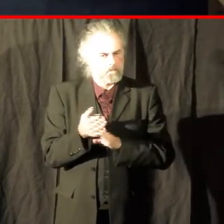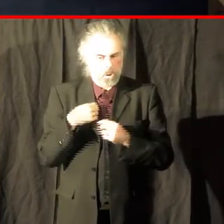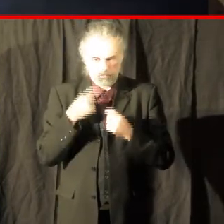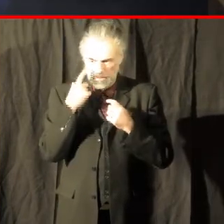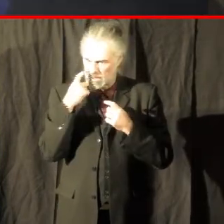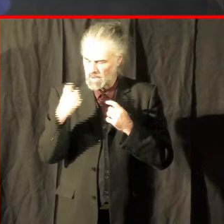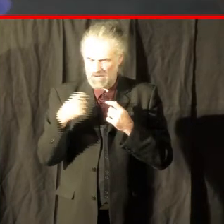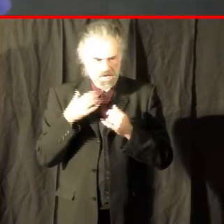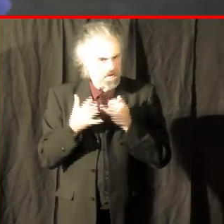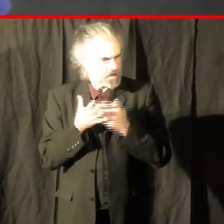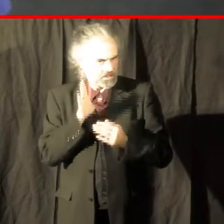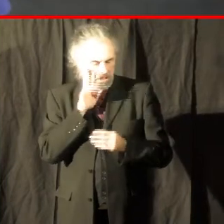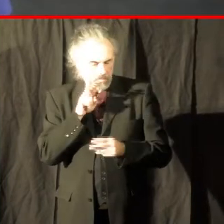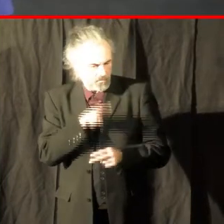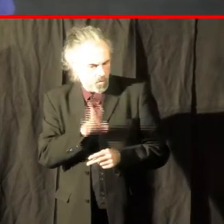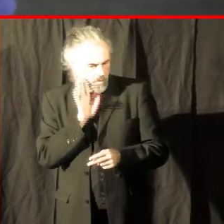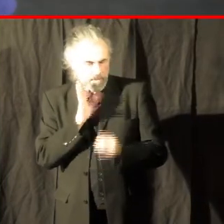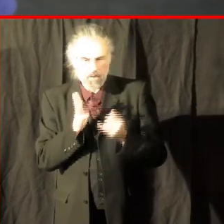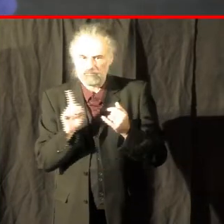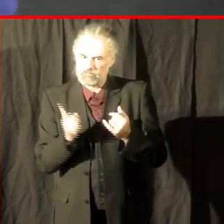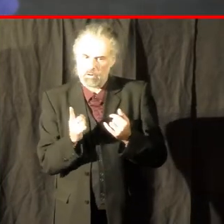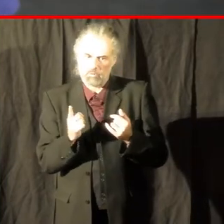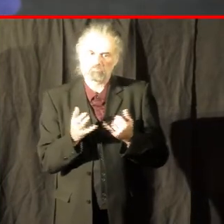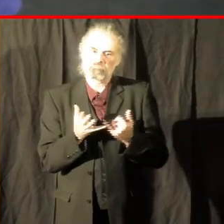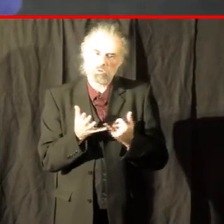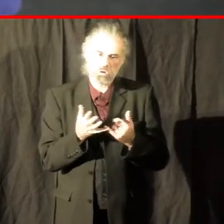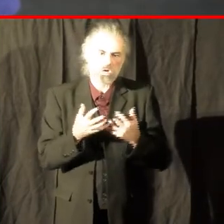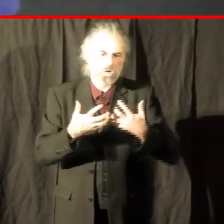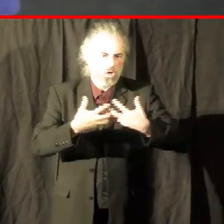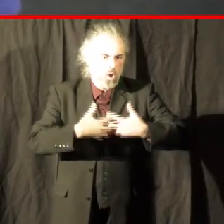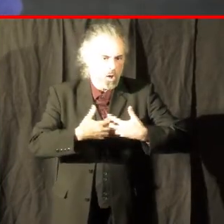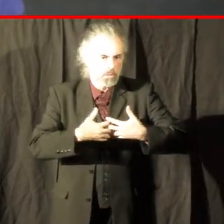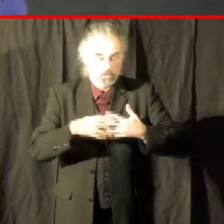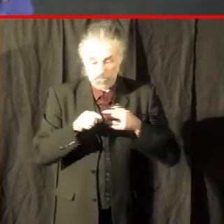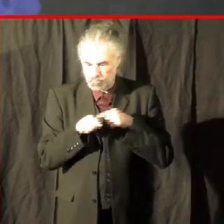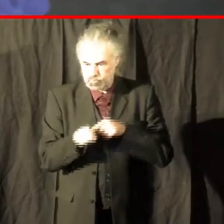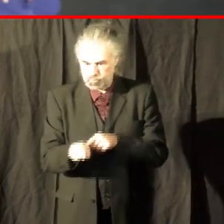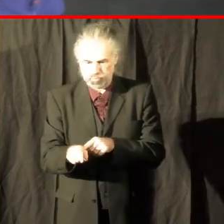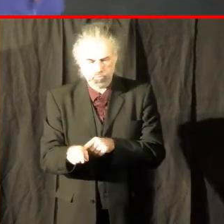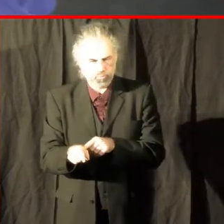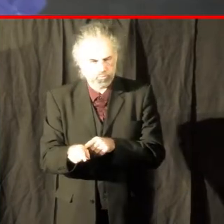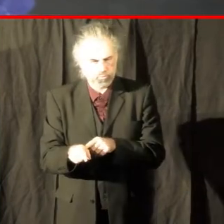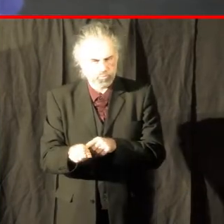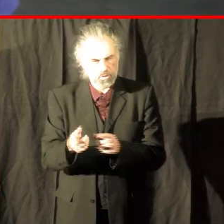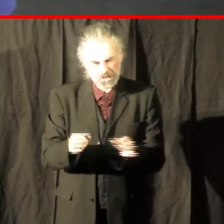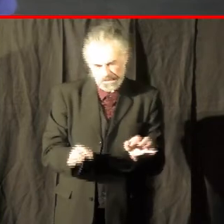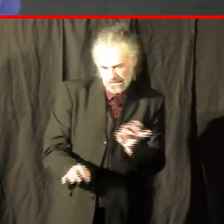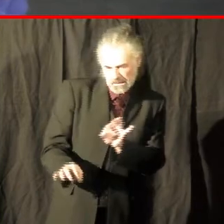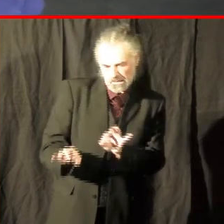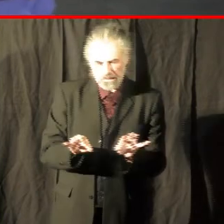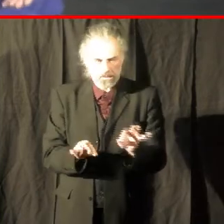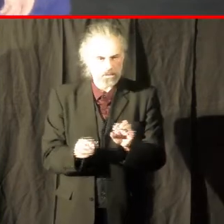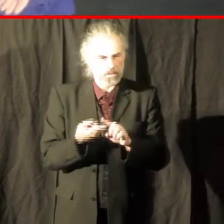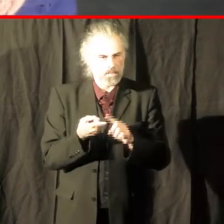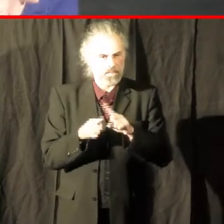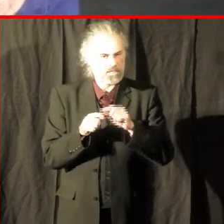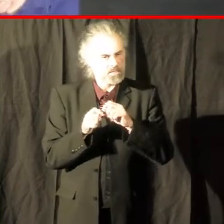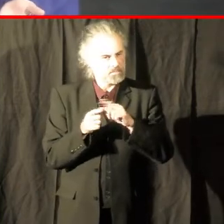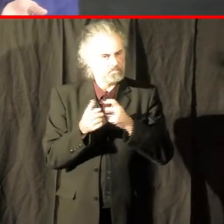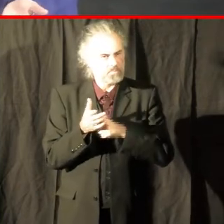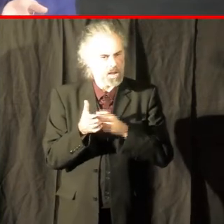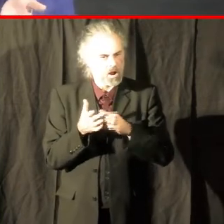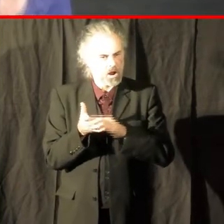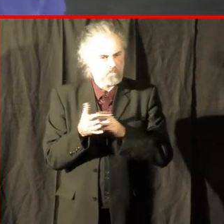complex because depending on the exact experiment, it goes all kinds of different ways. You can get a tiny bit down